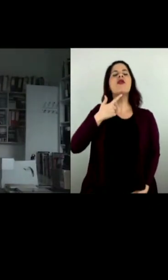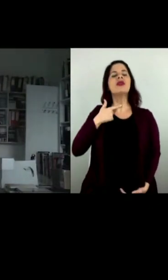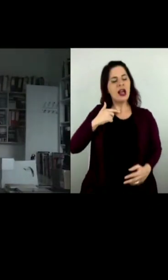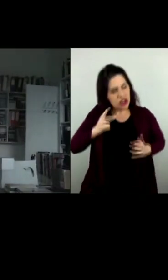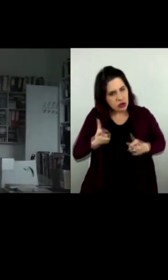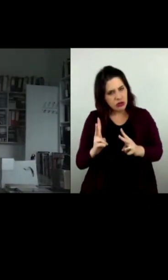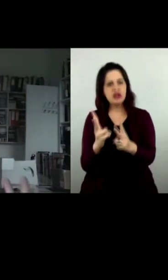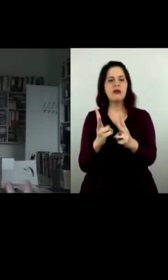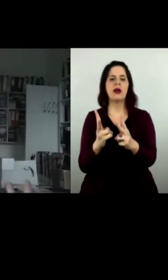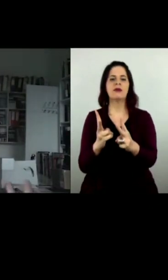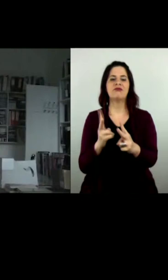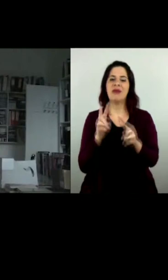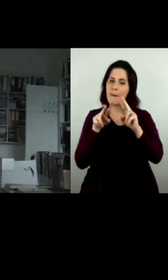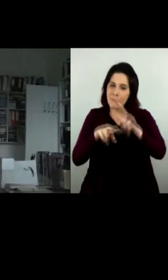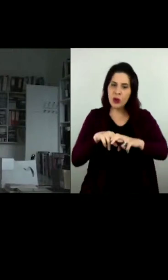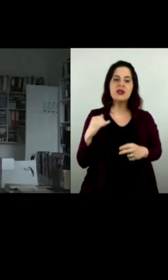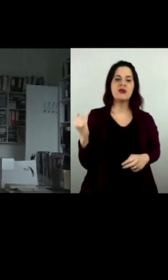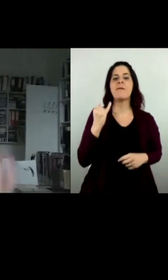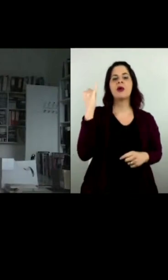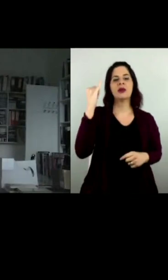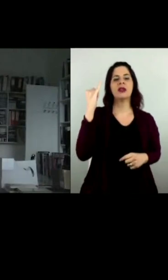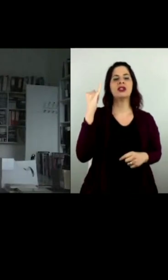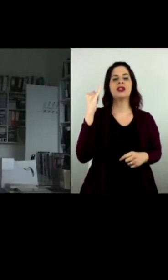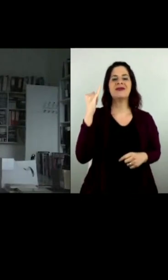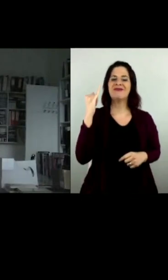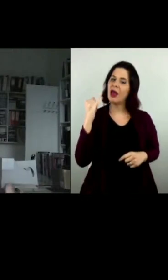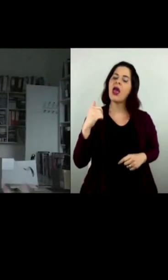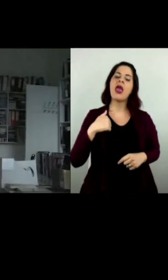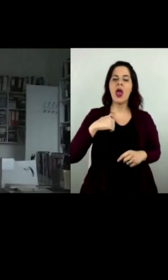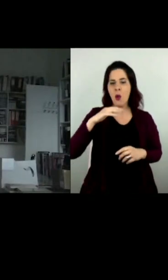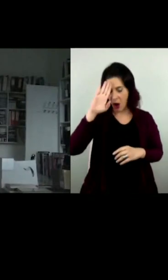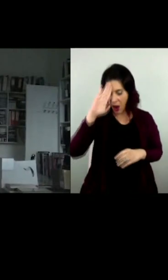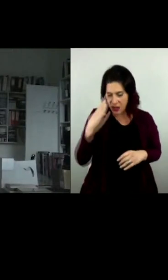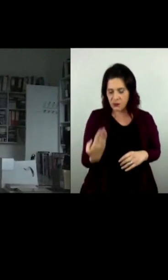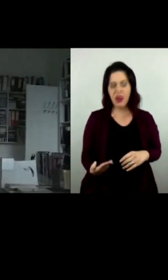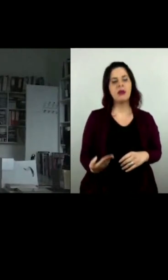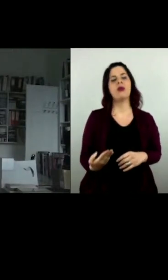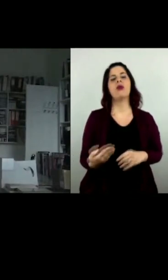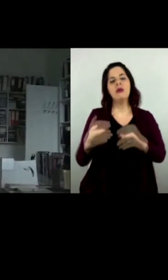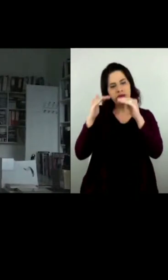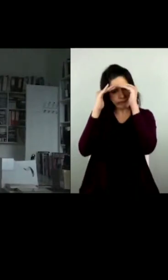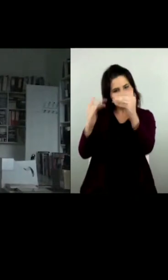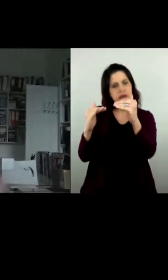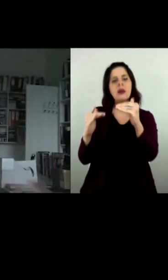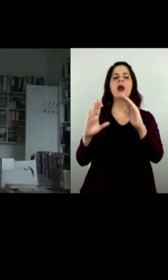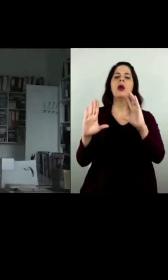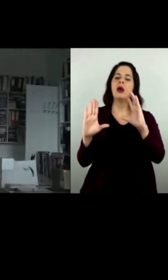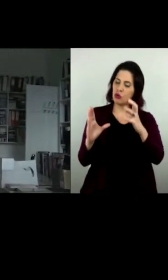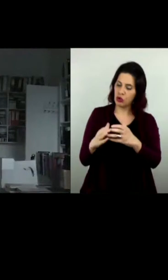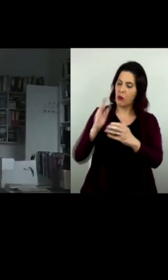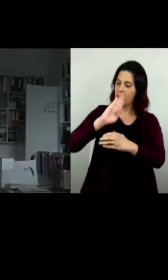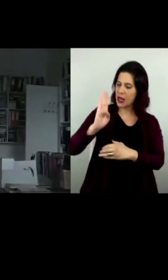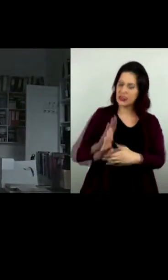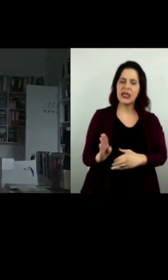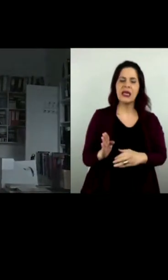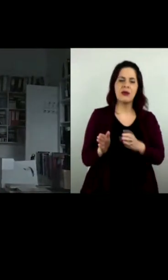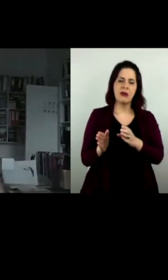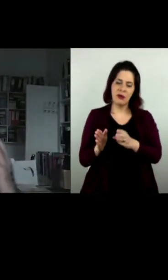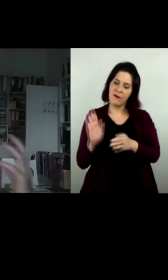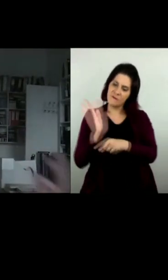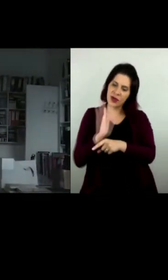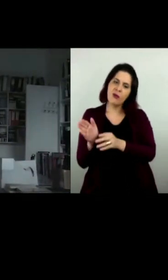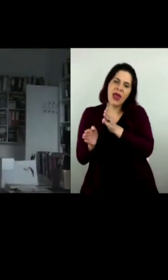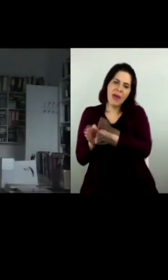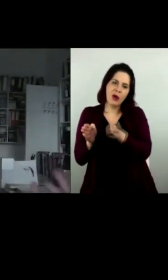we pay our respects to the great Brazilian films of the 40s, 50s, 60s, and 70s. That's why it matters that